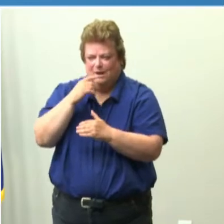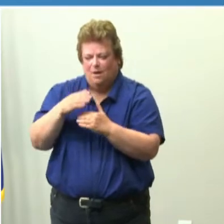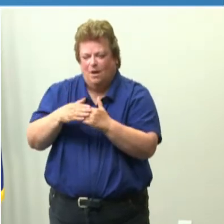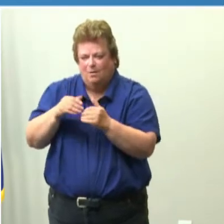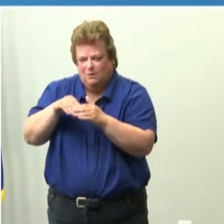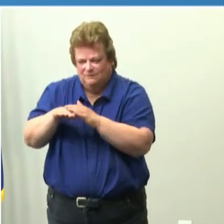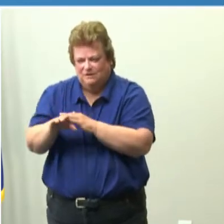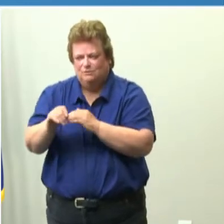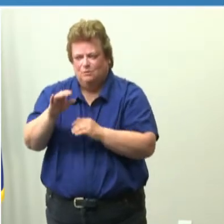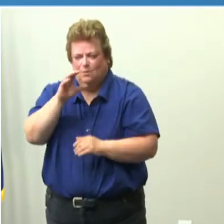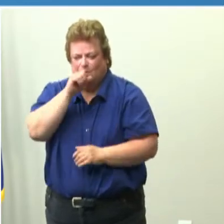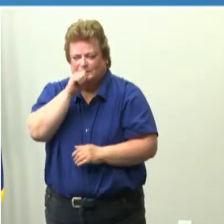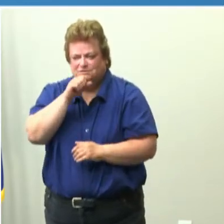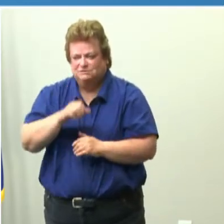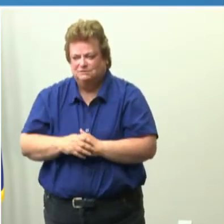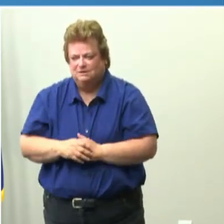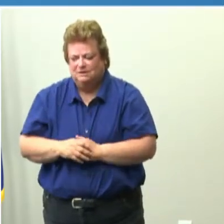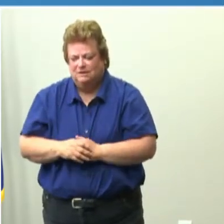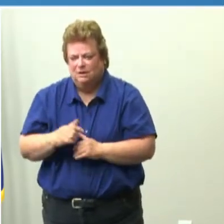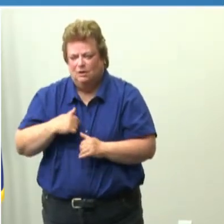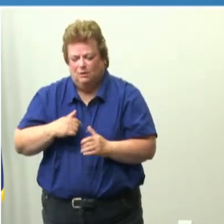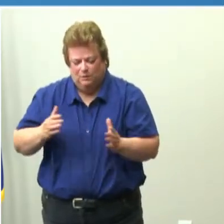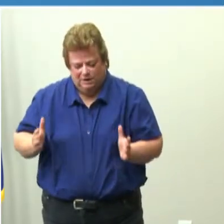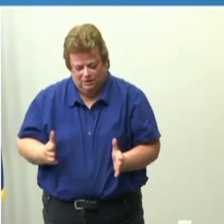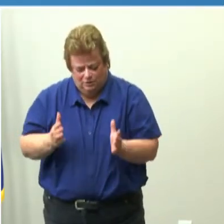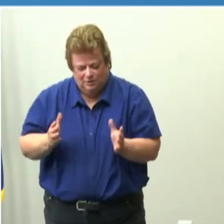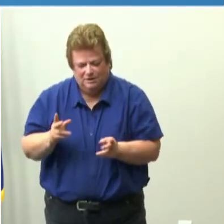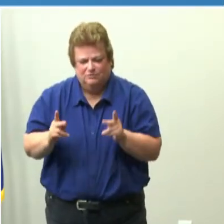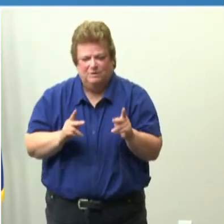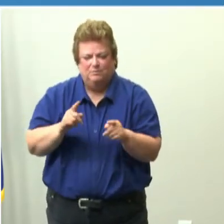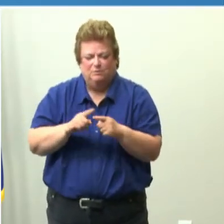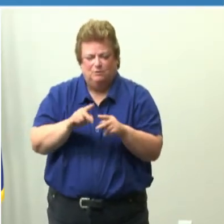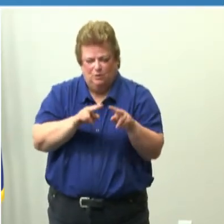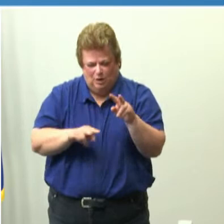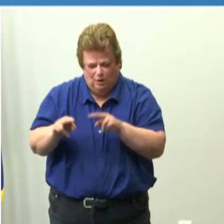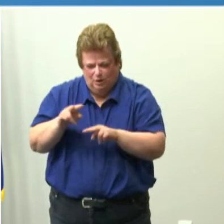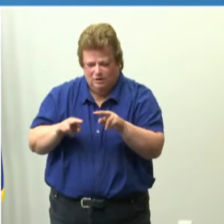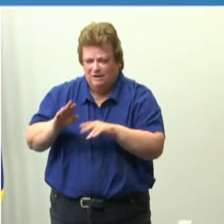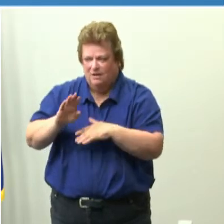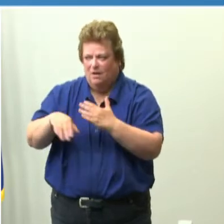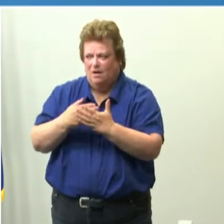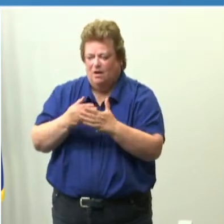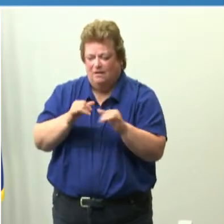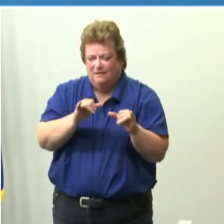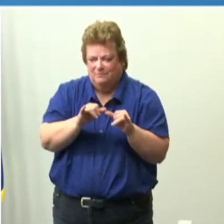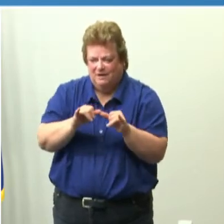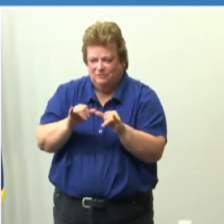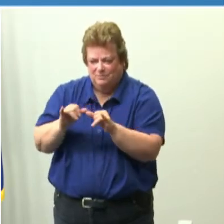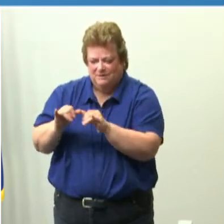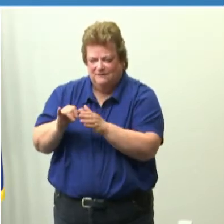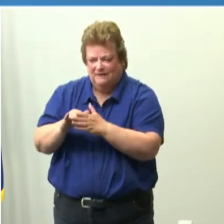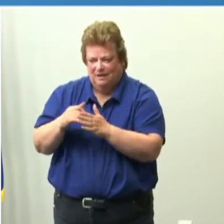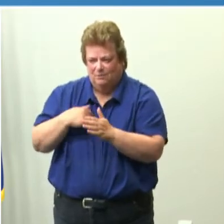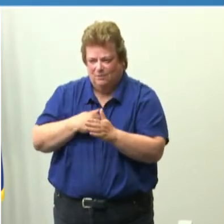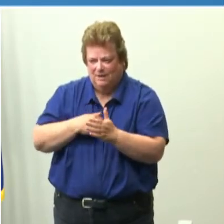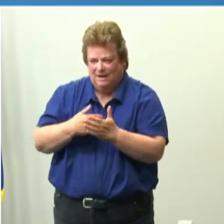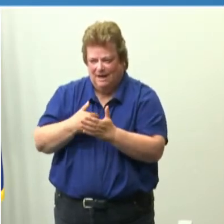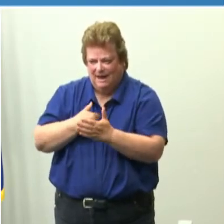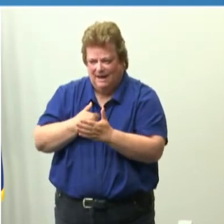orange. We encourage the public to review the latest guidance at the COVID-19